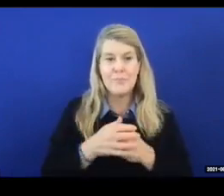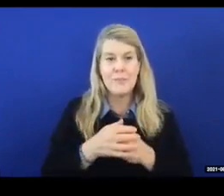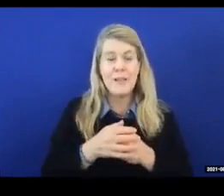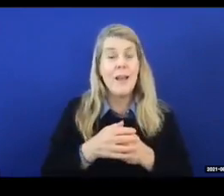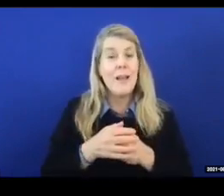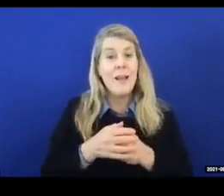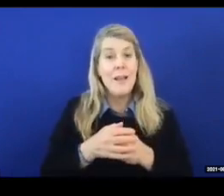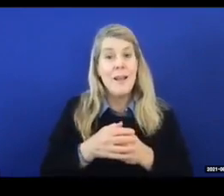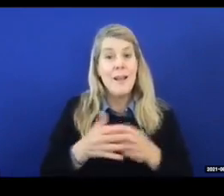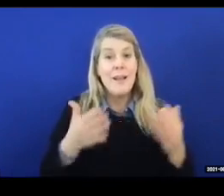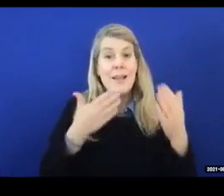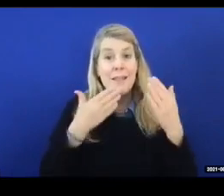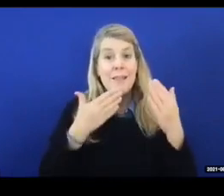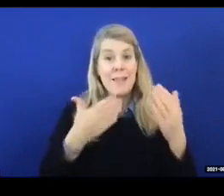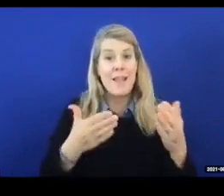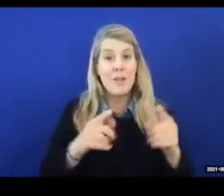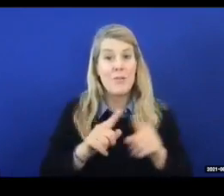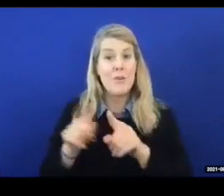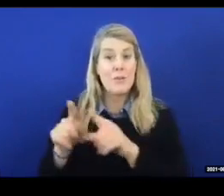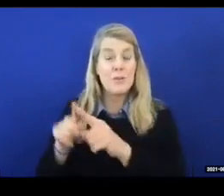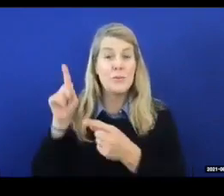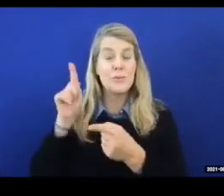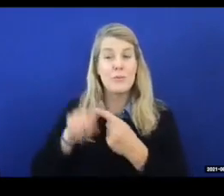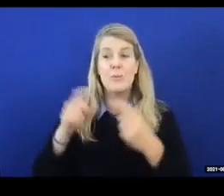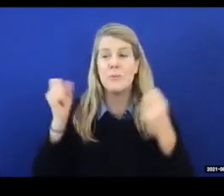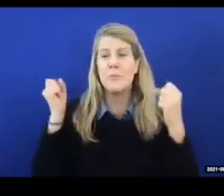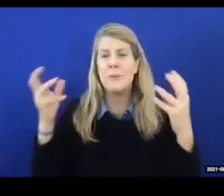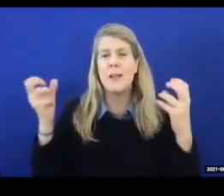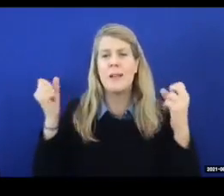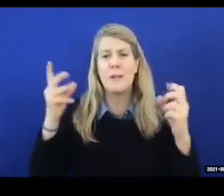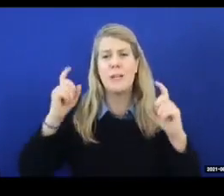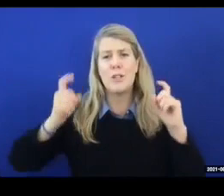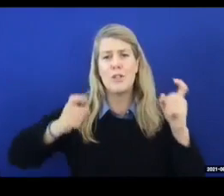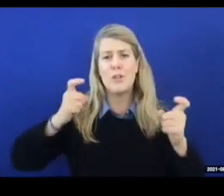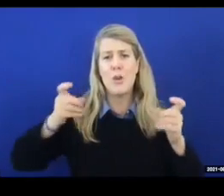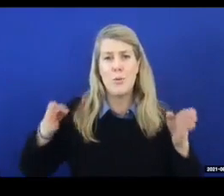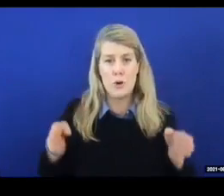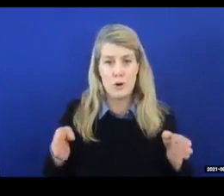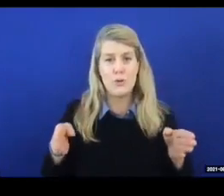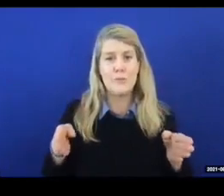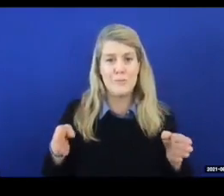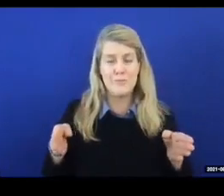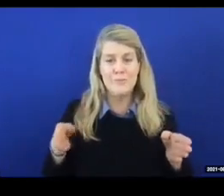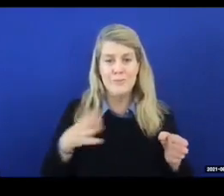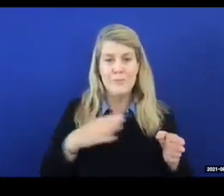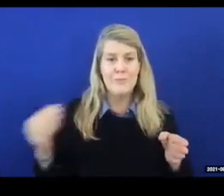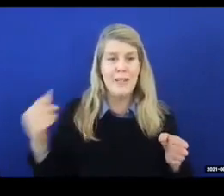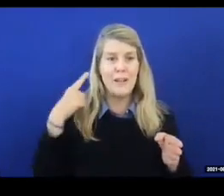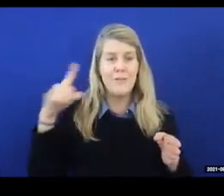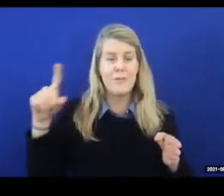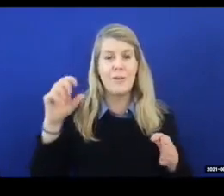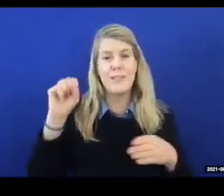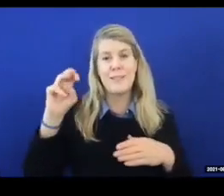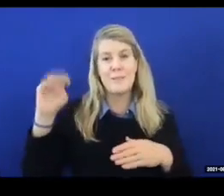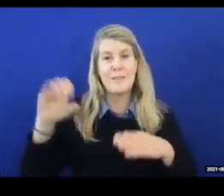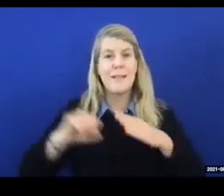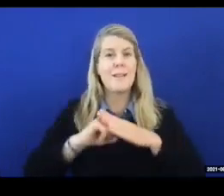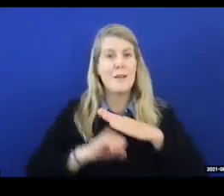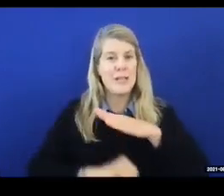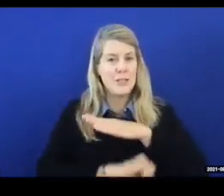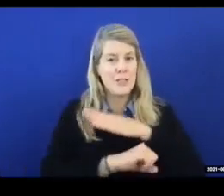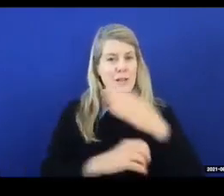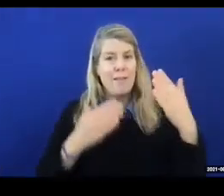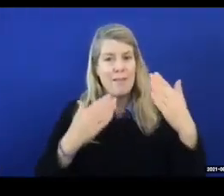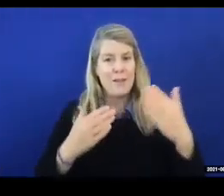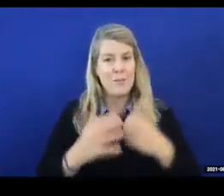And a heartfelt thank you to the many generous donors and to the SMC